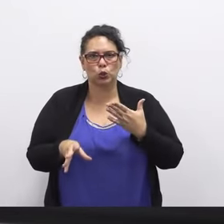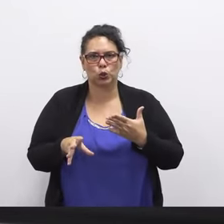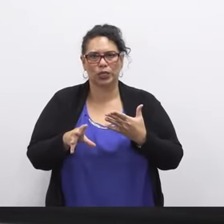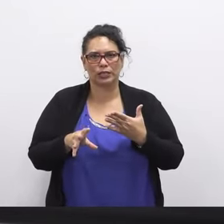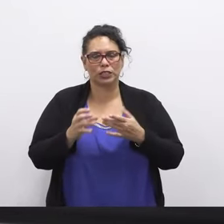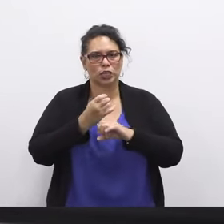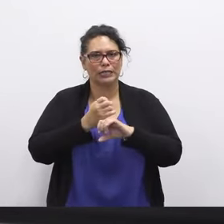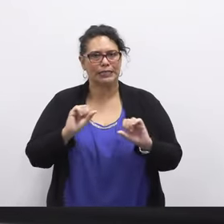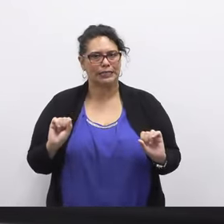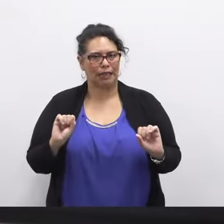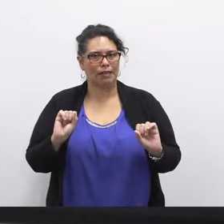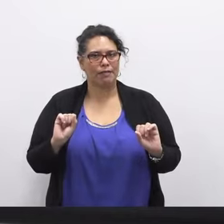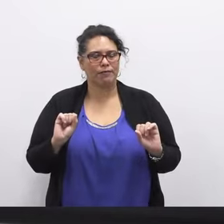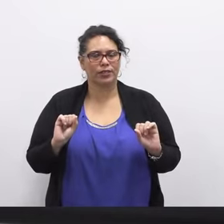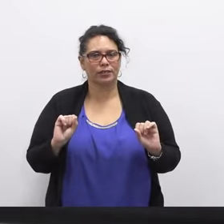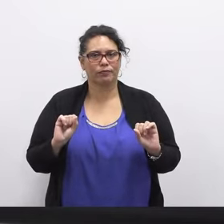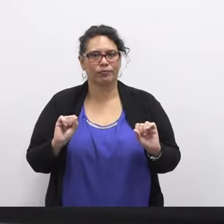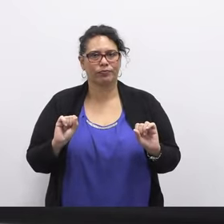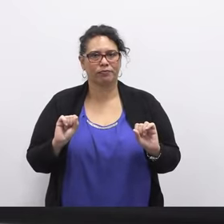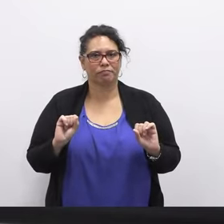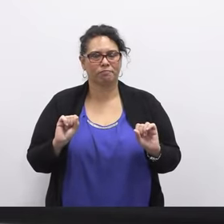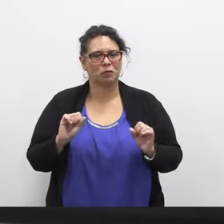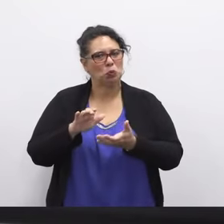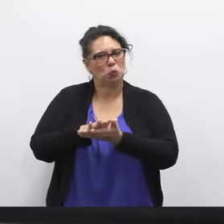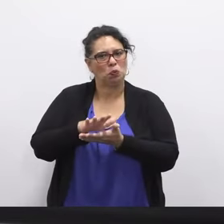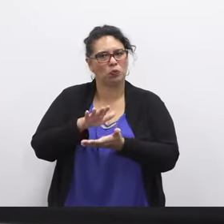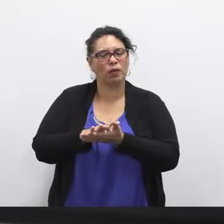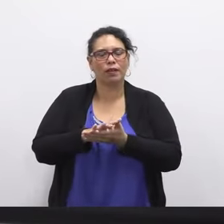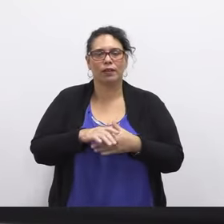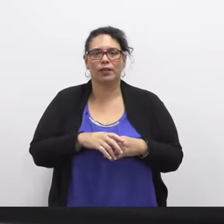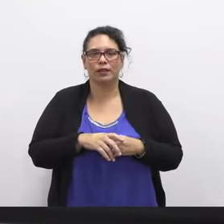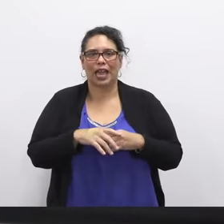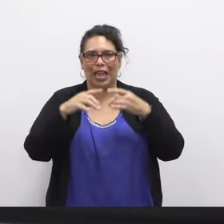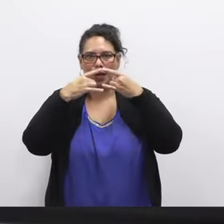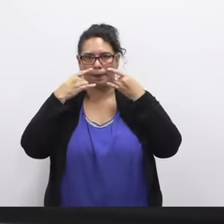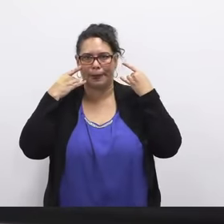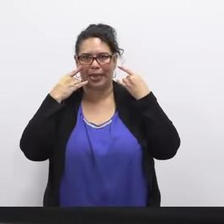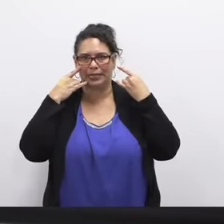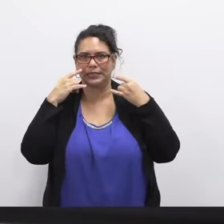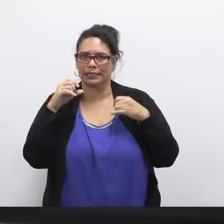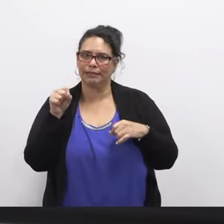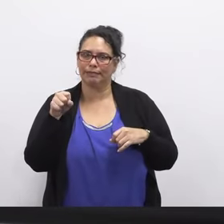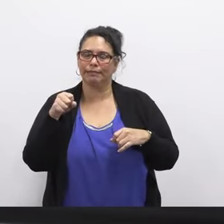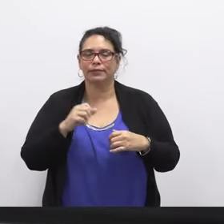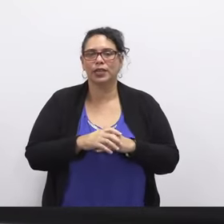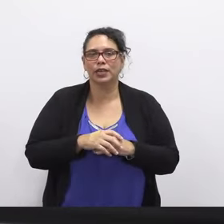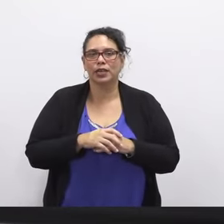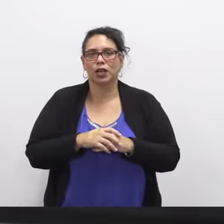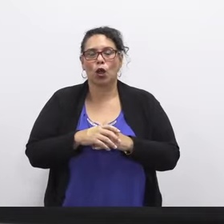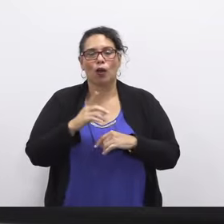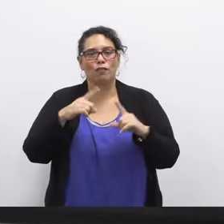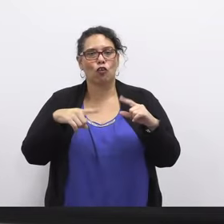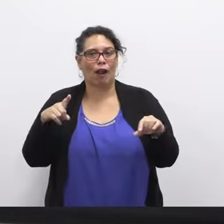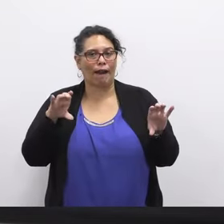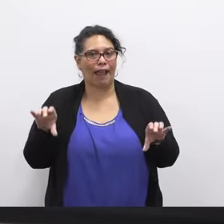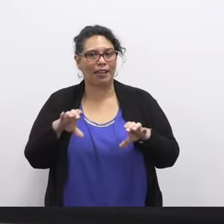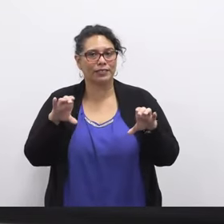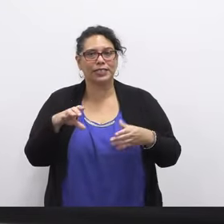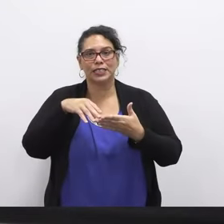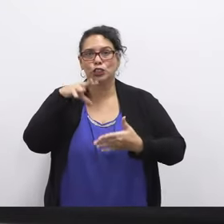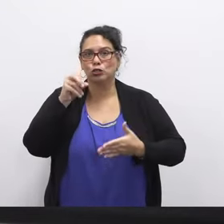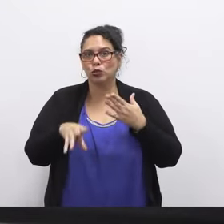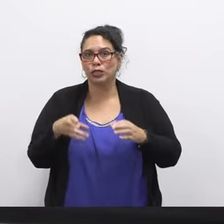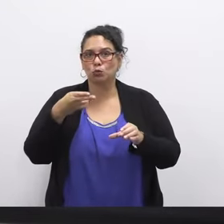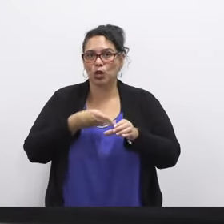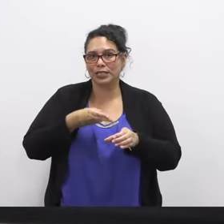are safe at campus and wearing their mask. We are also hosting a variety of activities for students to